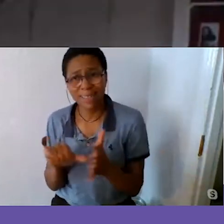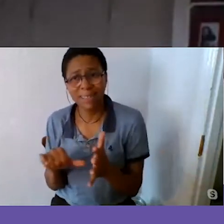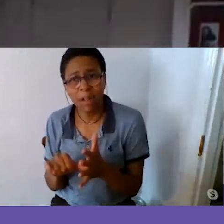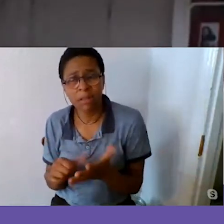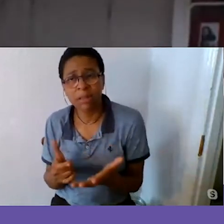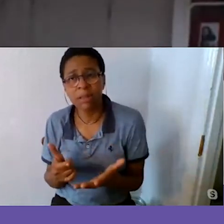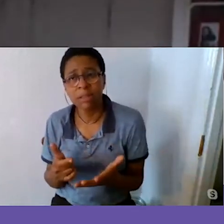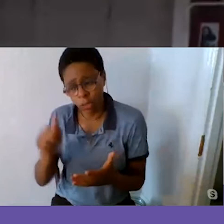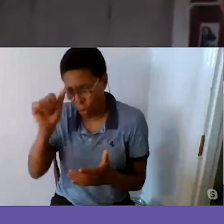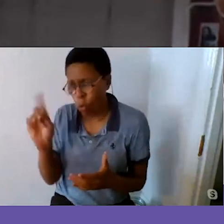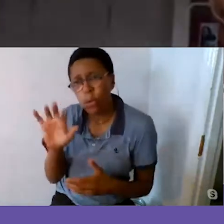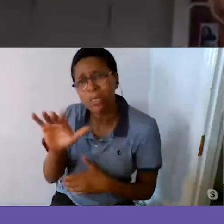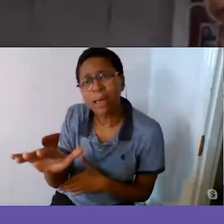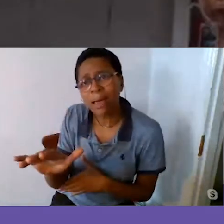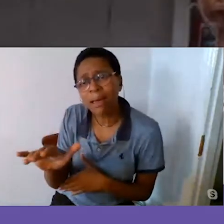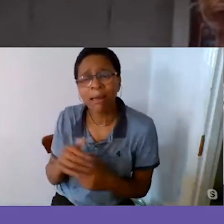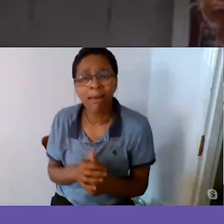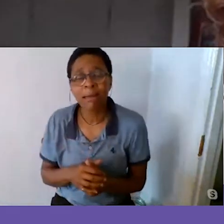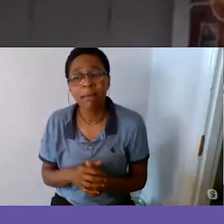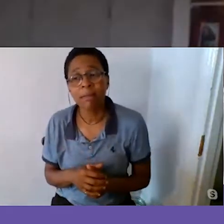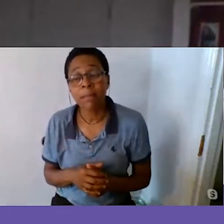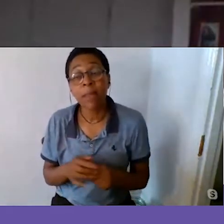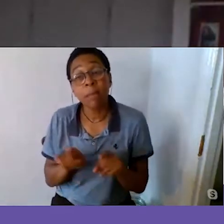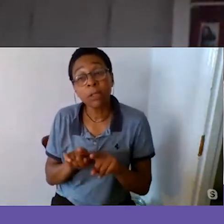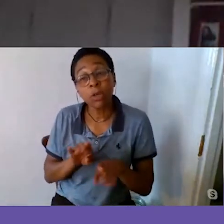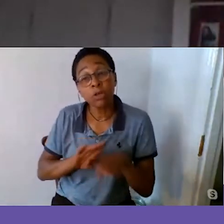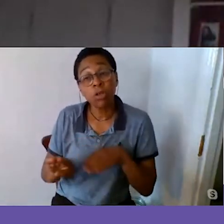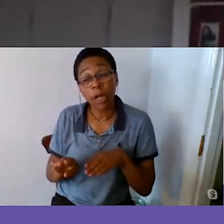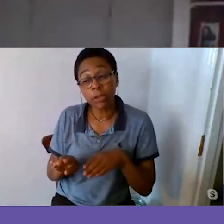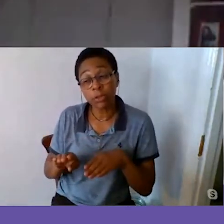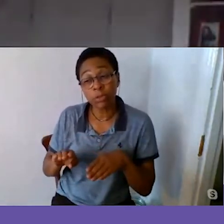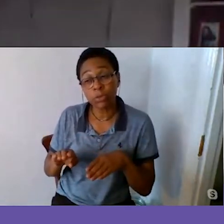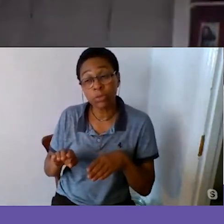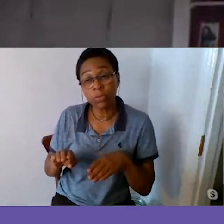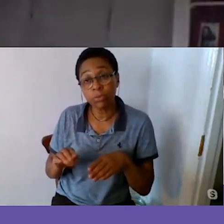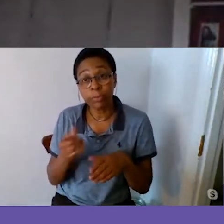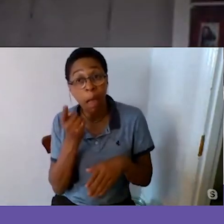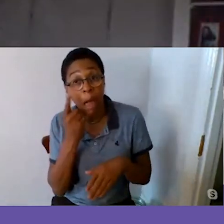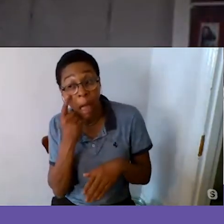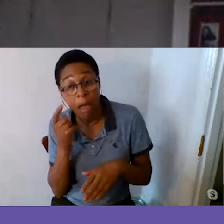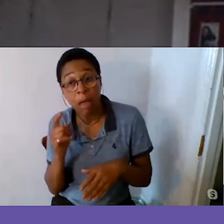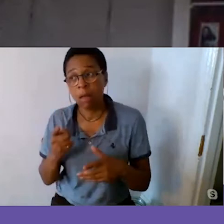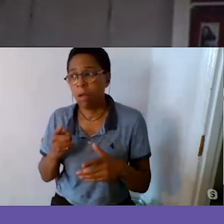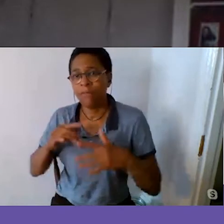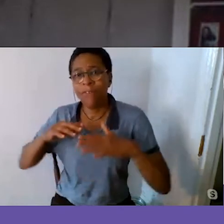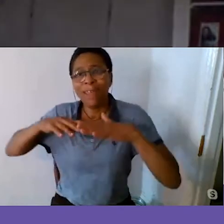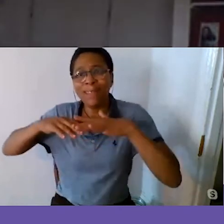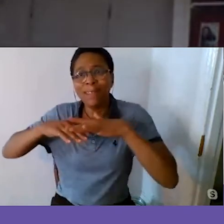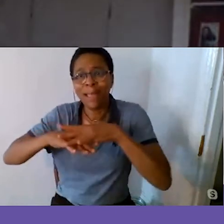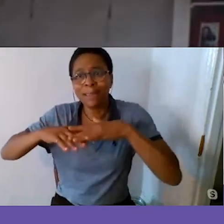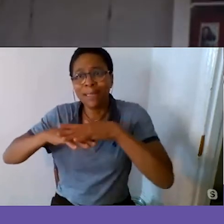difficult. Like there's a lot of differences, and also trying to draw attention to the differences within our own community. So like the intersections between